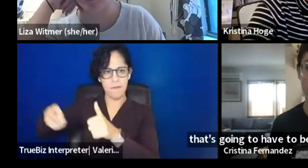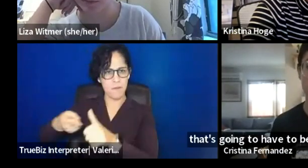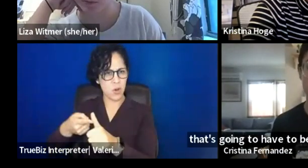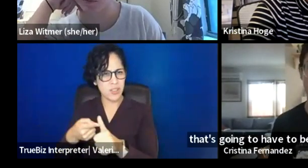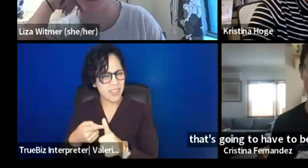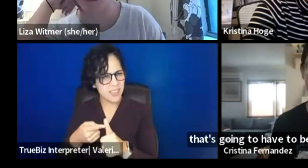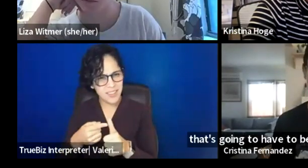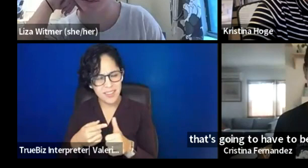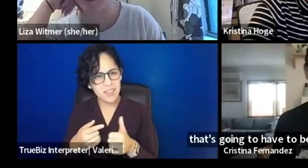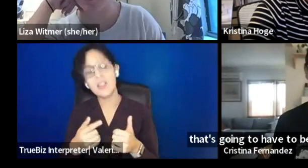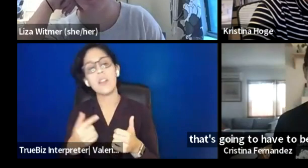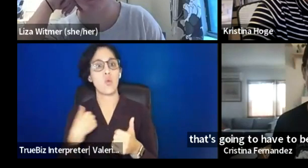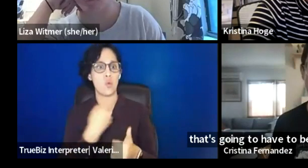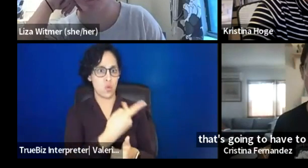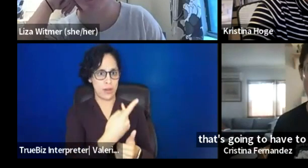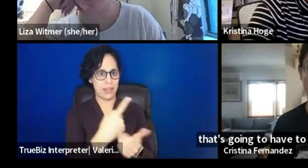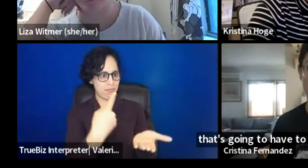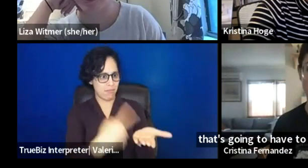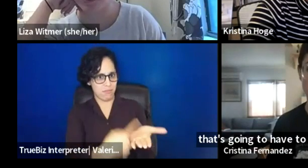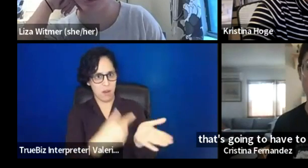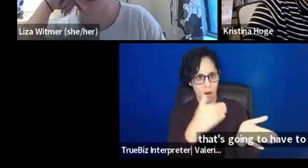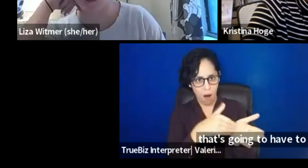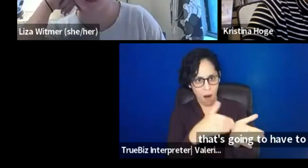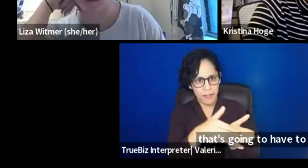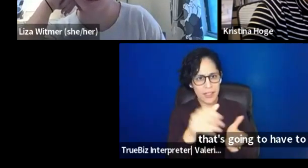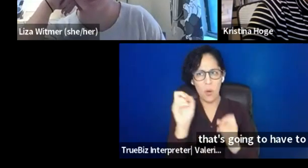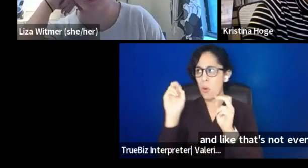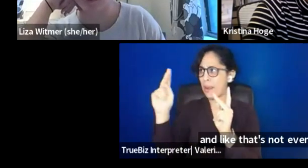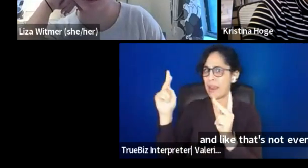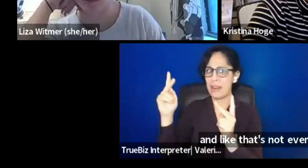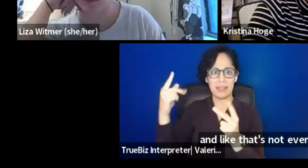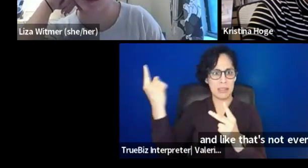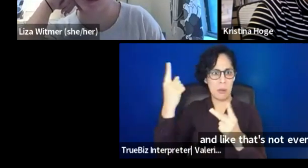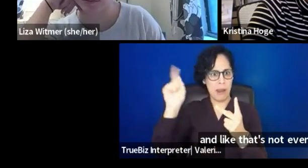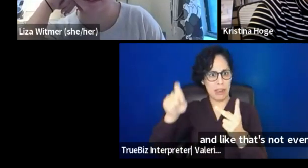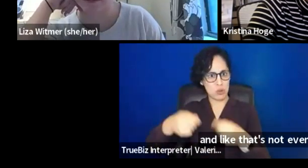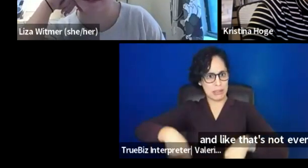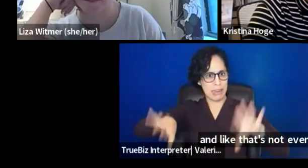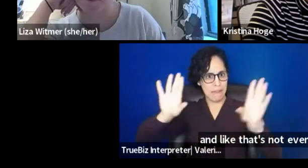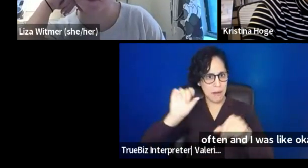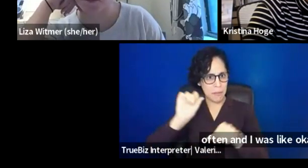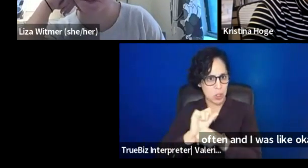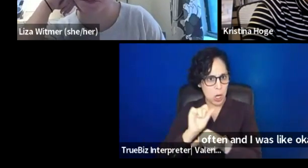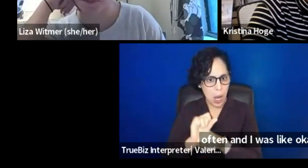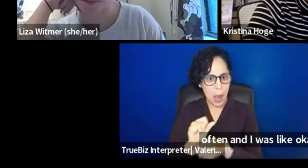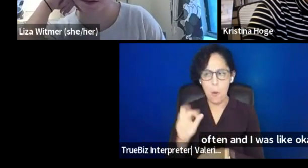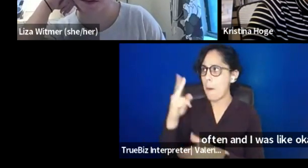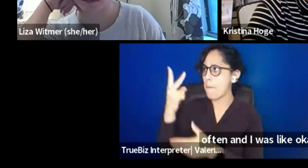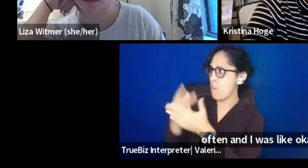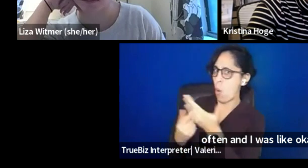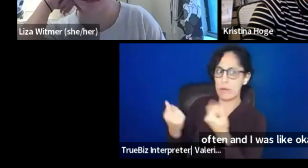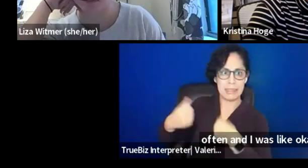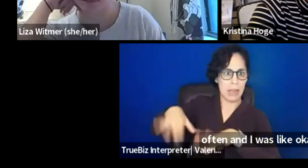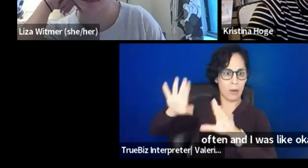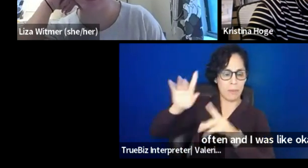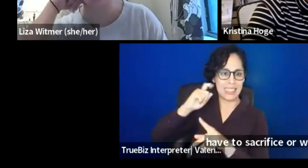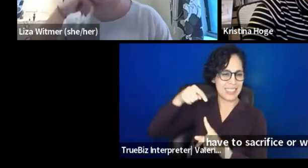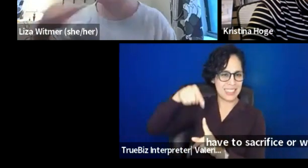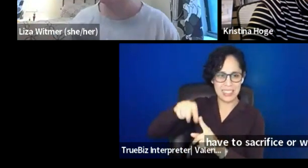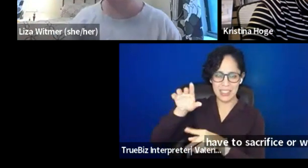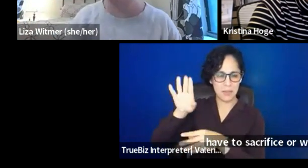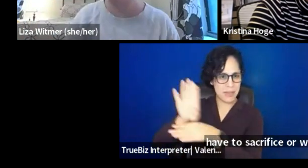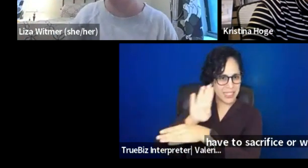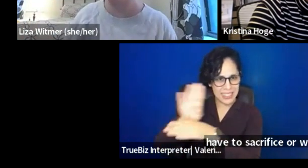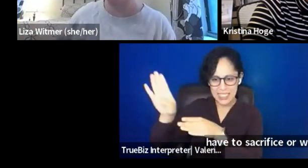a conversation we have often of like, okay, well, is one of us going to have to sacrifice? Are we both going to have to sacrifice? Because this industry isn't made for us to be able to do